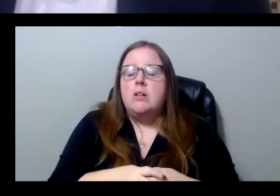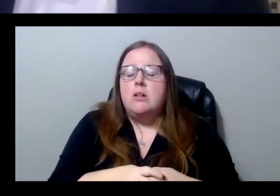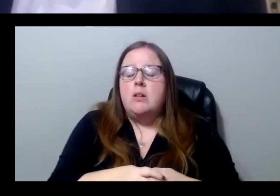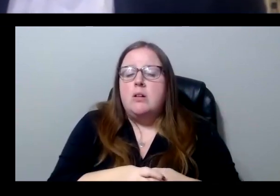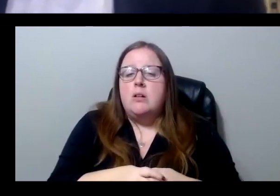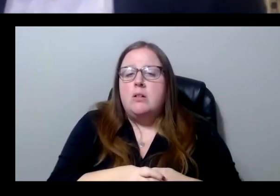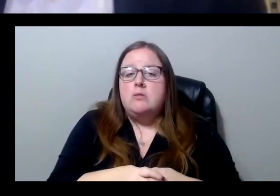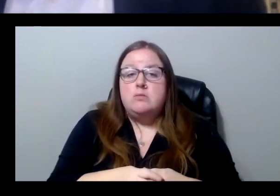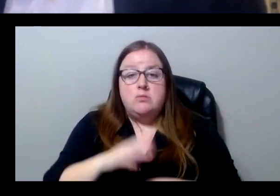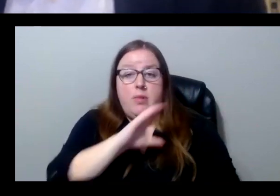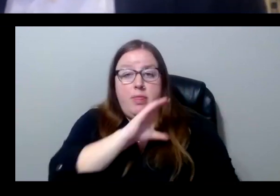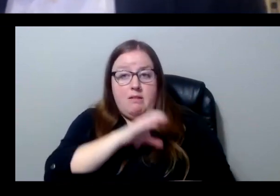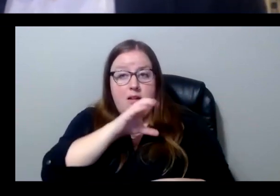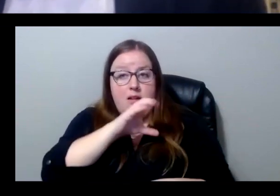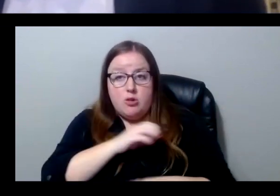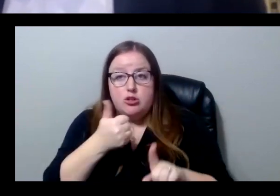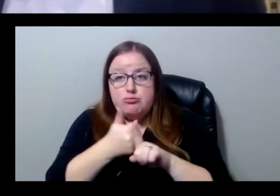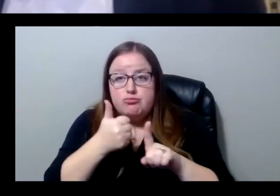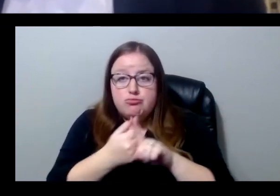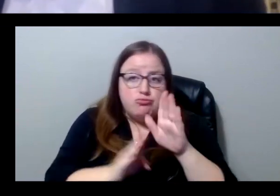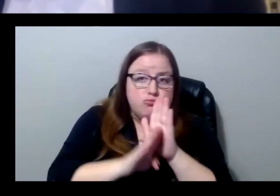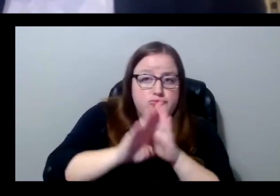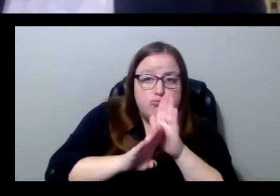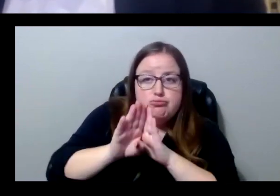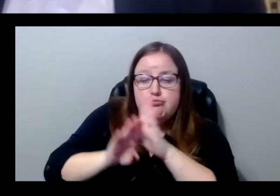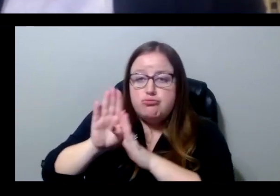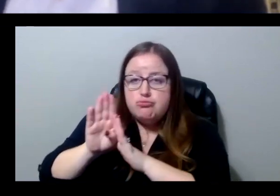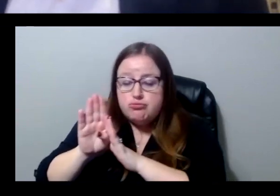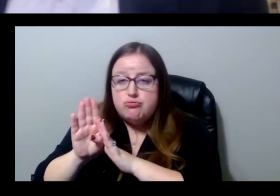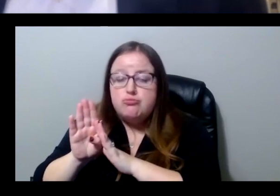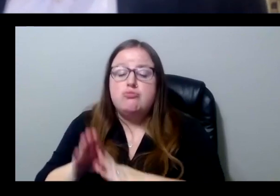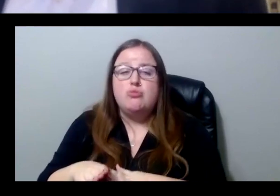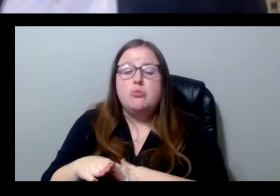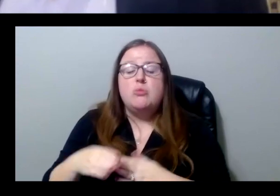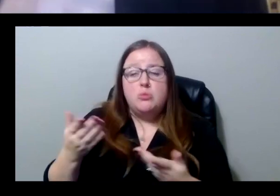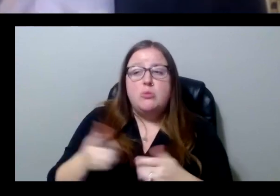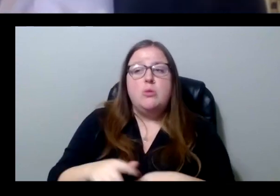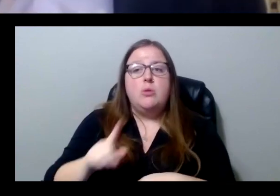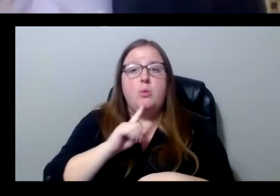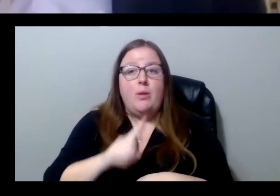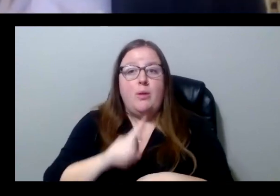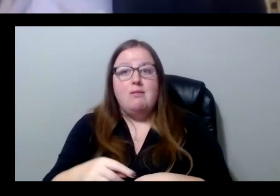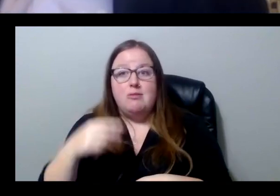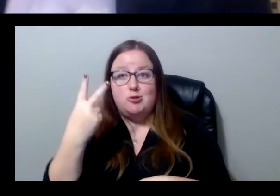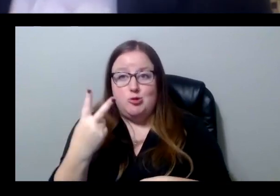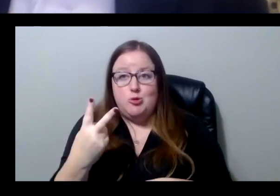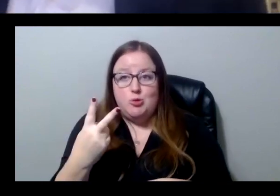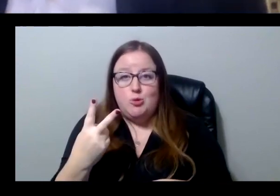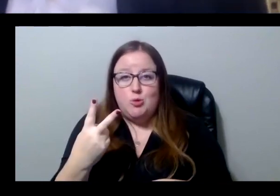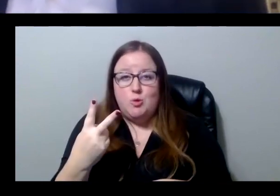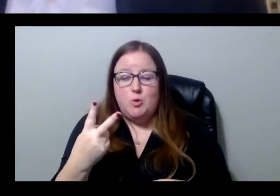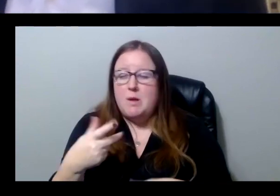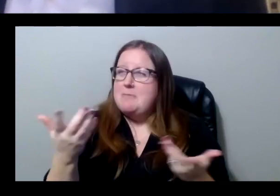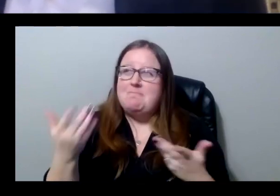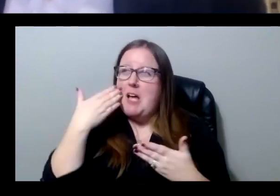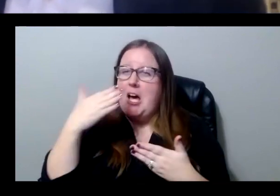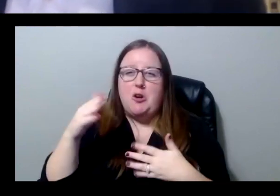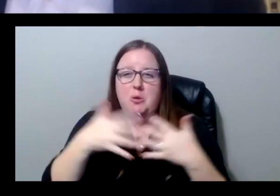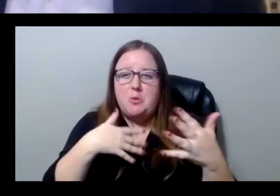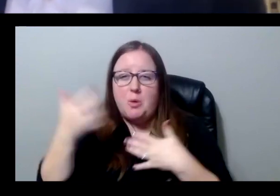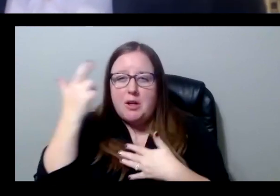first, you mentioned the last part of the book sees our characters